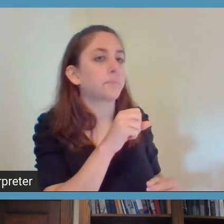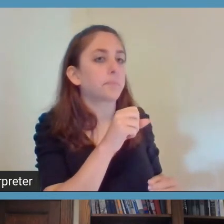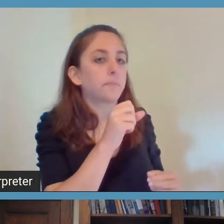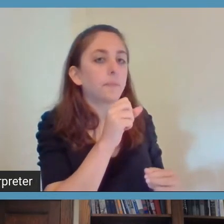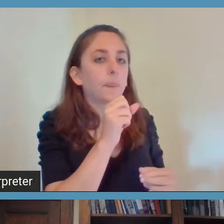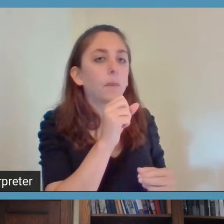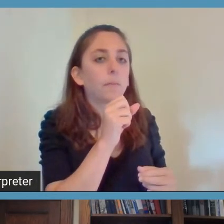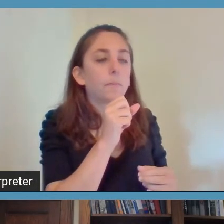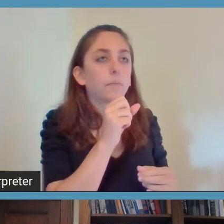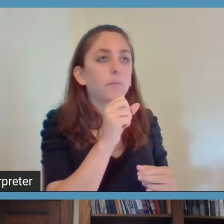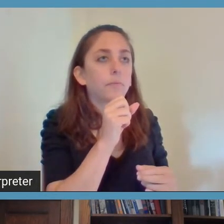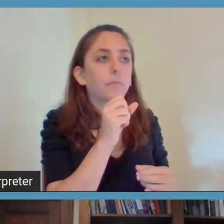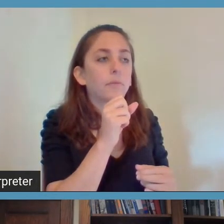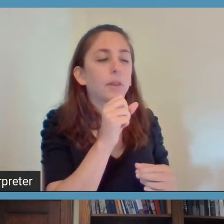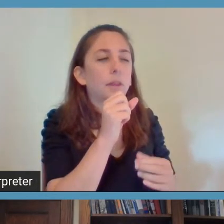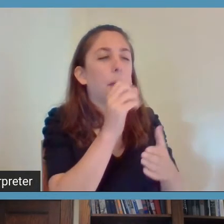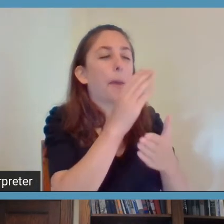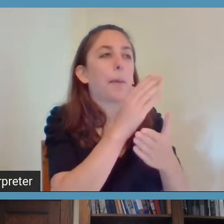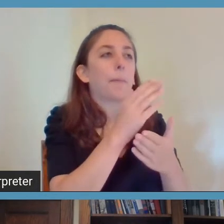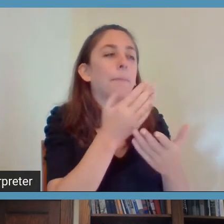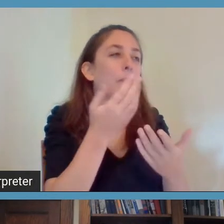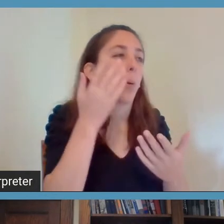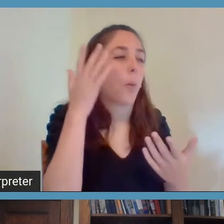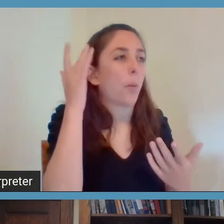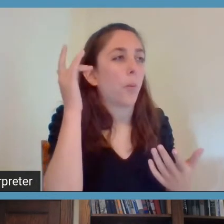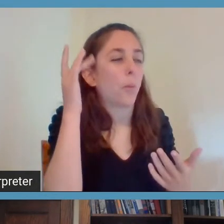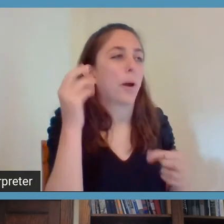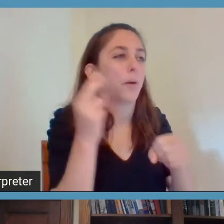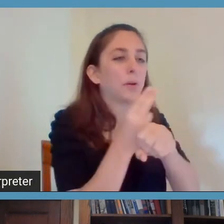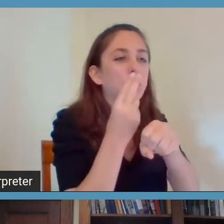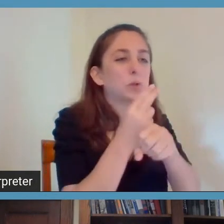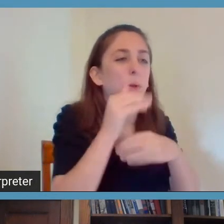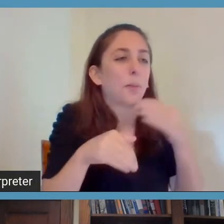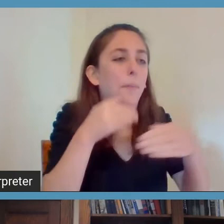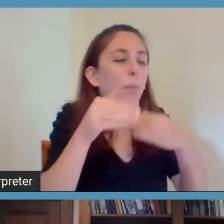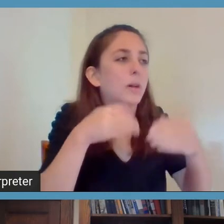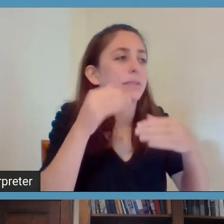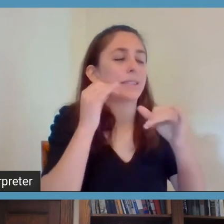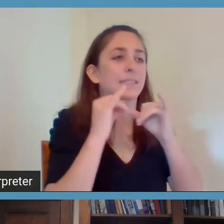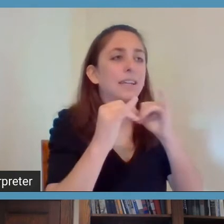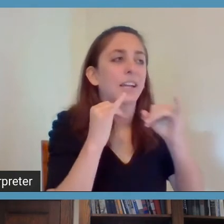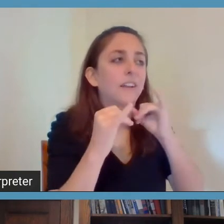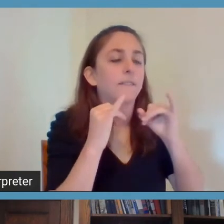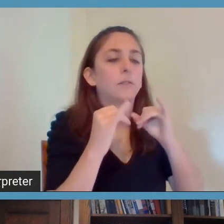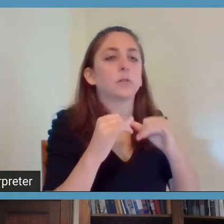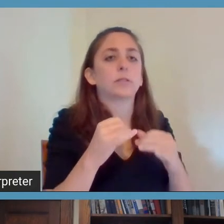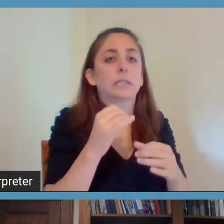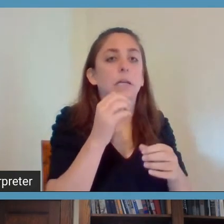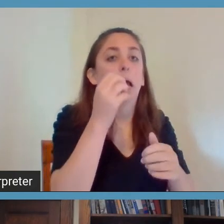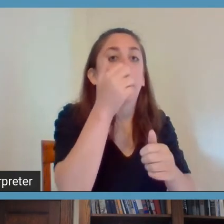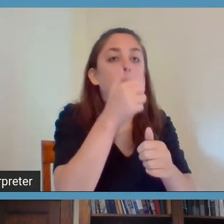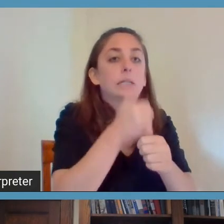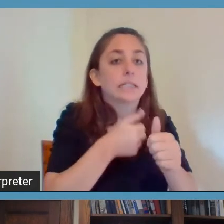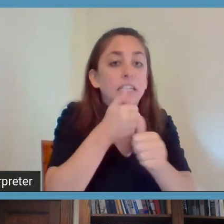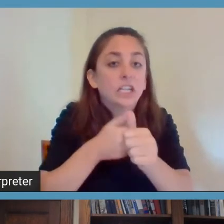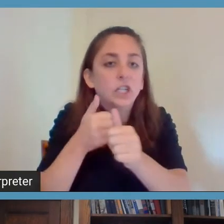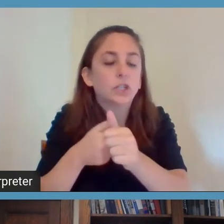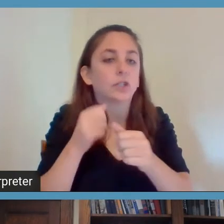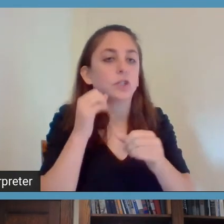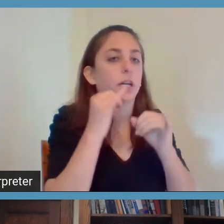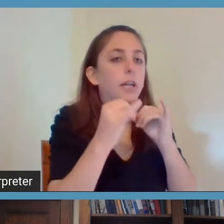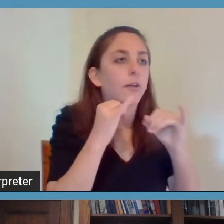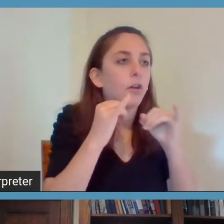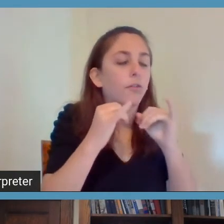so that's partially why we use that process of having the interviews. So each interview, some of what you're seeing in time there is